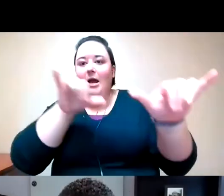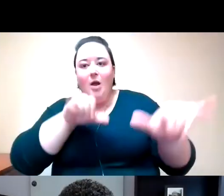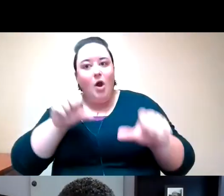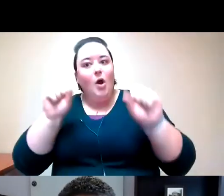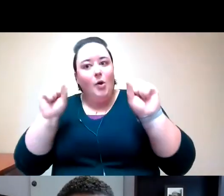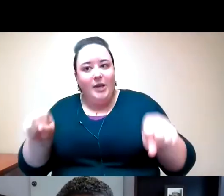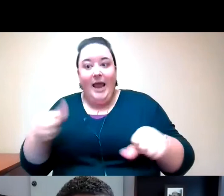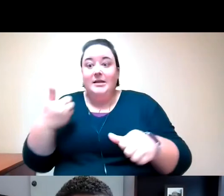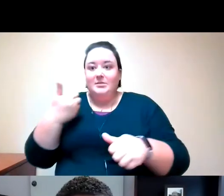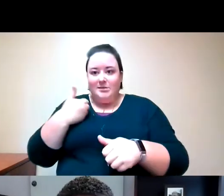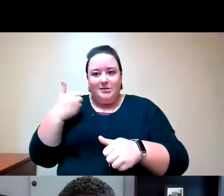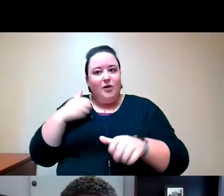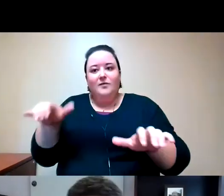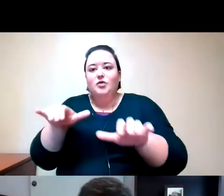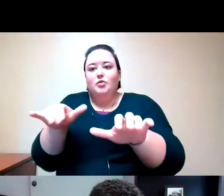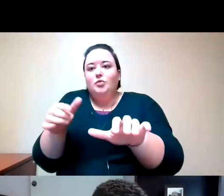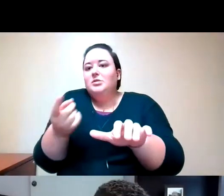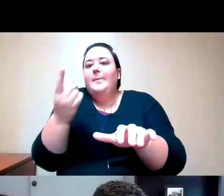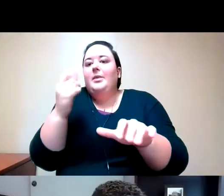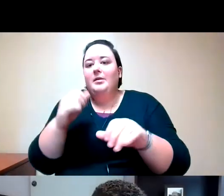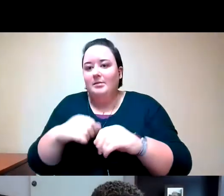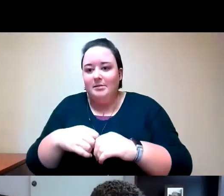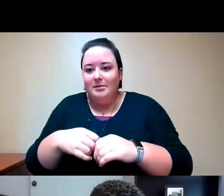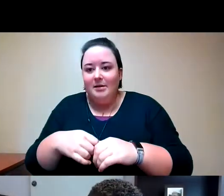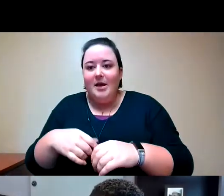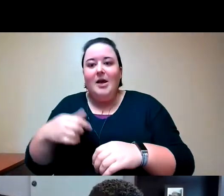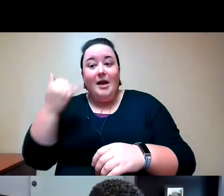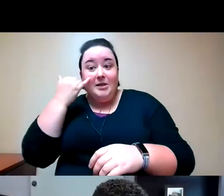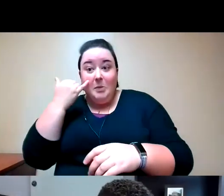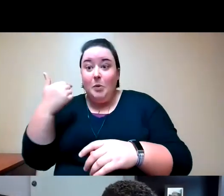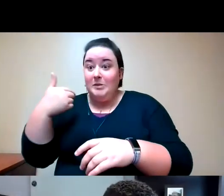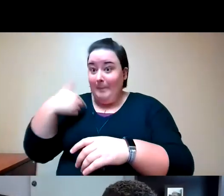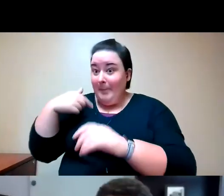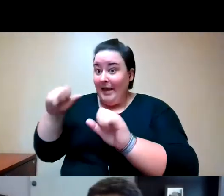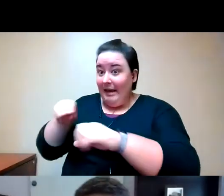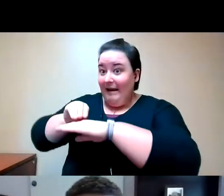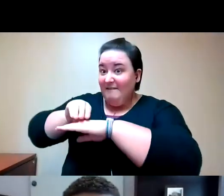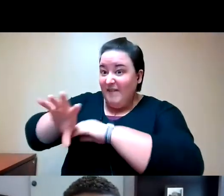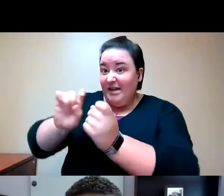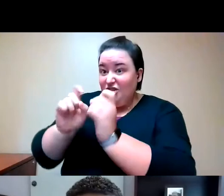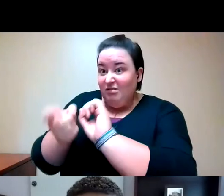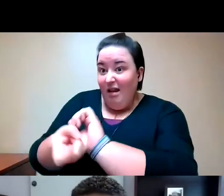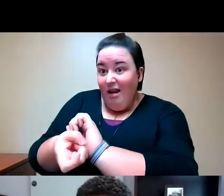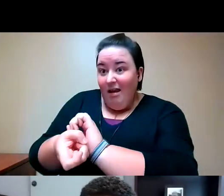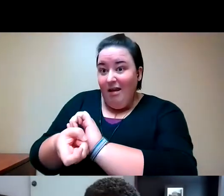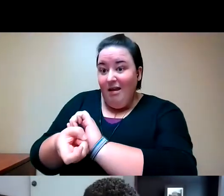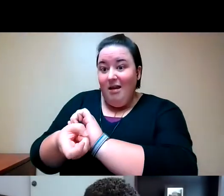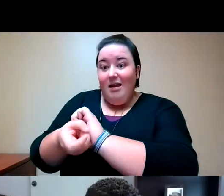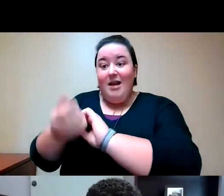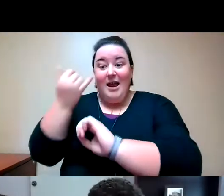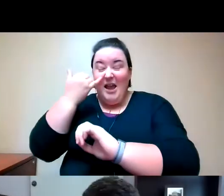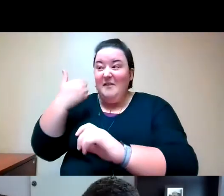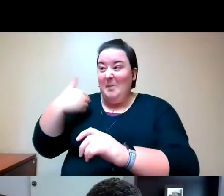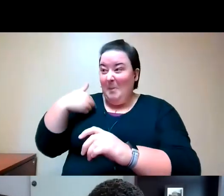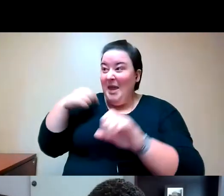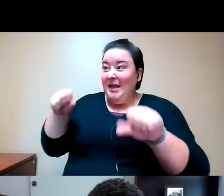our spheres of influence. Because if we can then impact change in the communities in which we live, if we can make sure